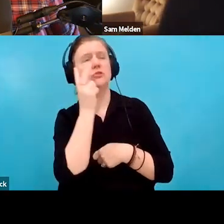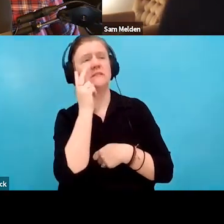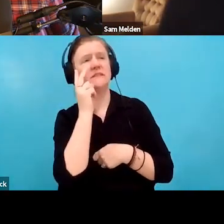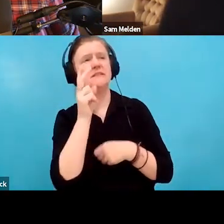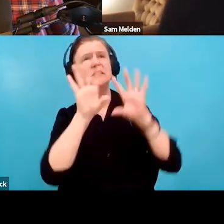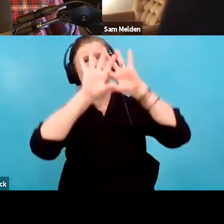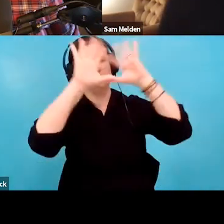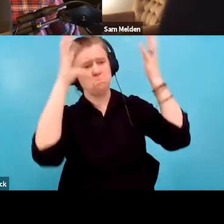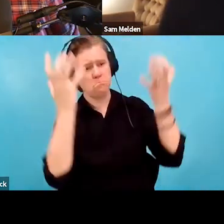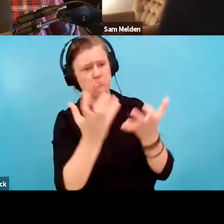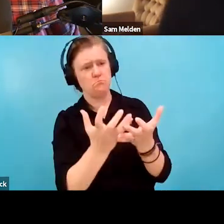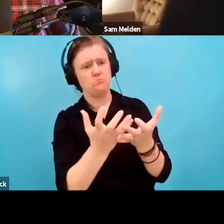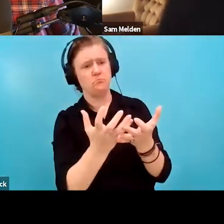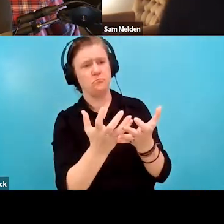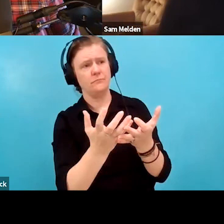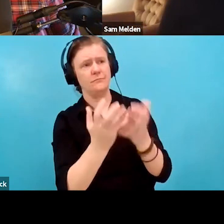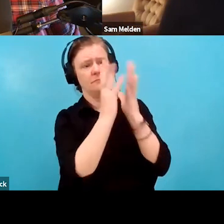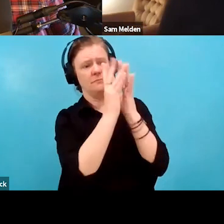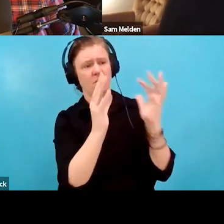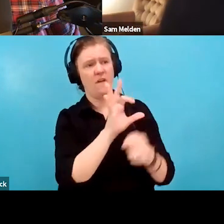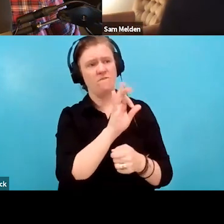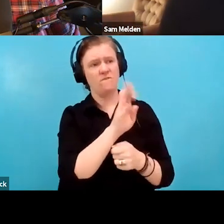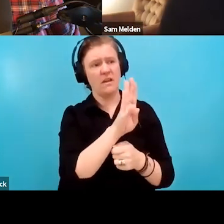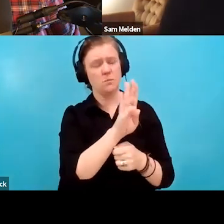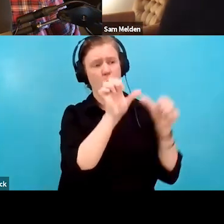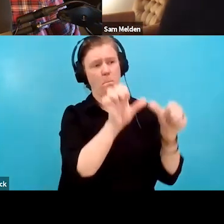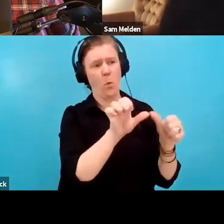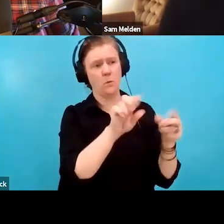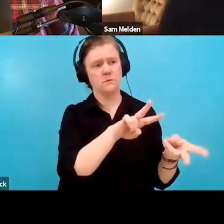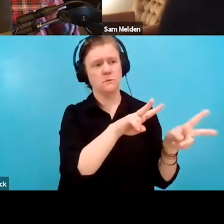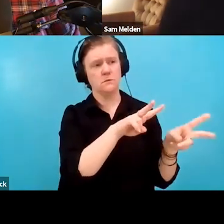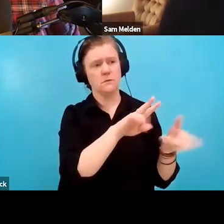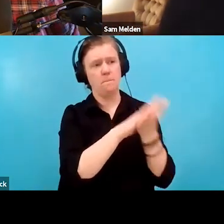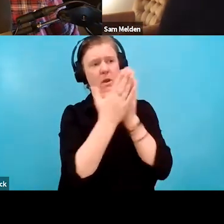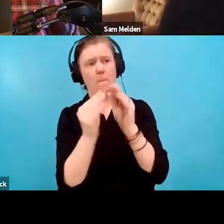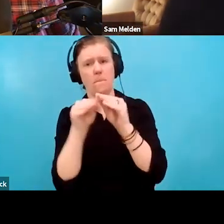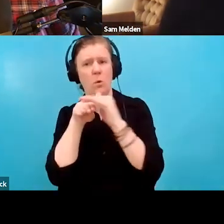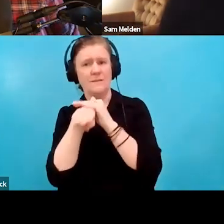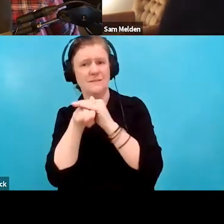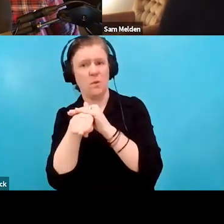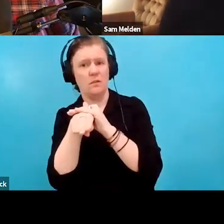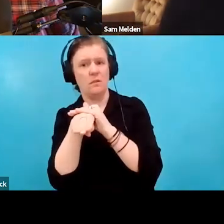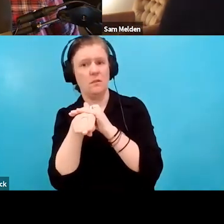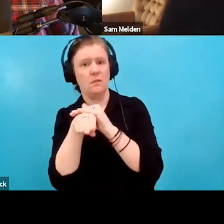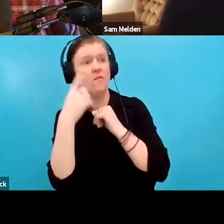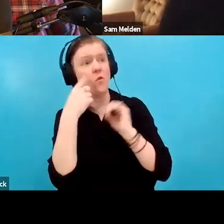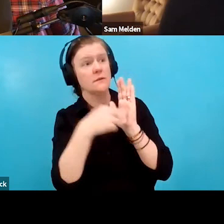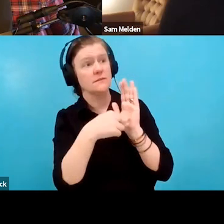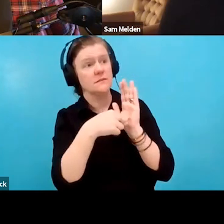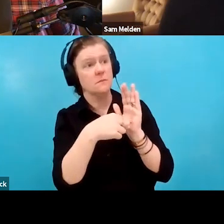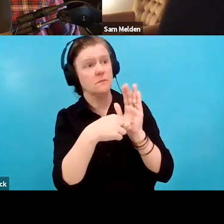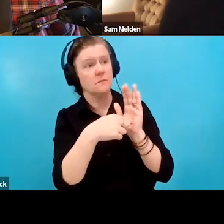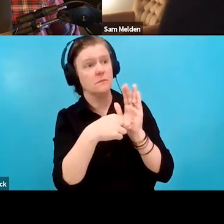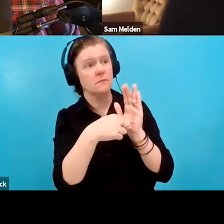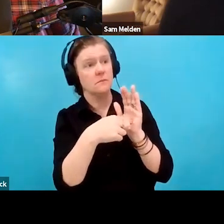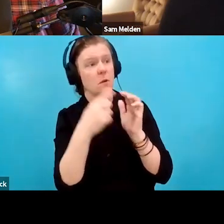is possible to convert various types of Facebook posts to be accessible. I couldn't find out, for instance, how to add alt